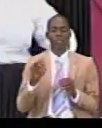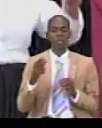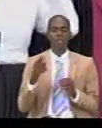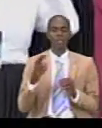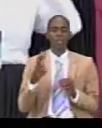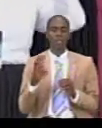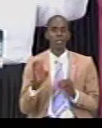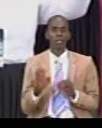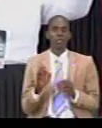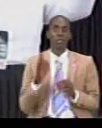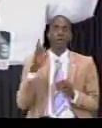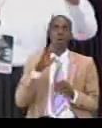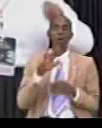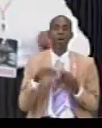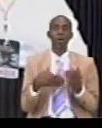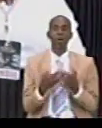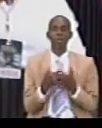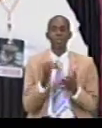him, worship him.